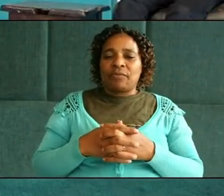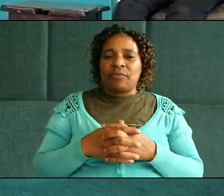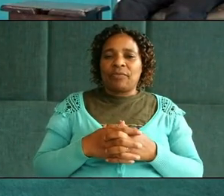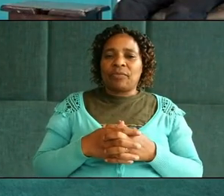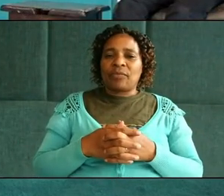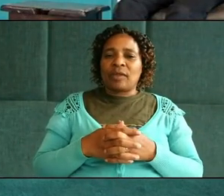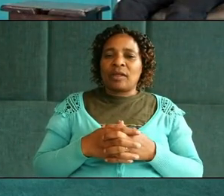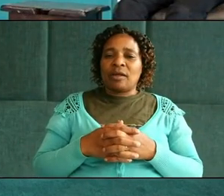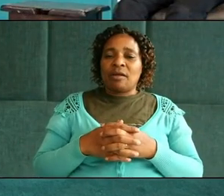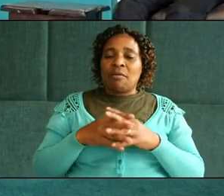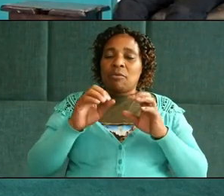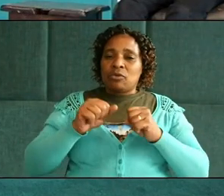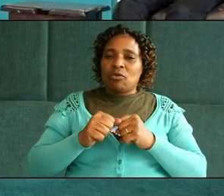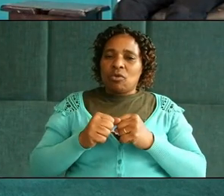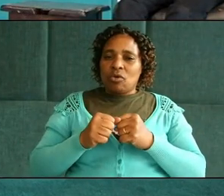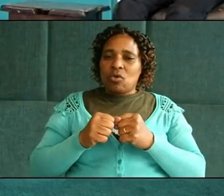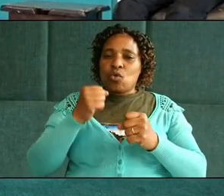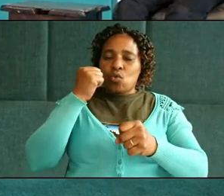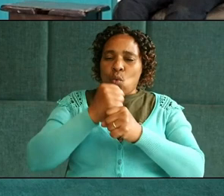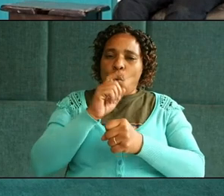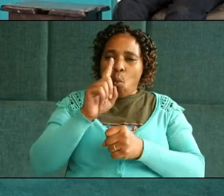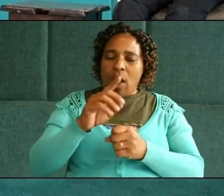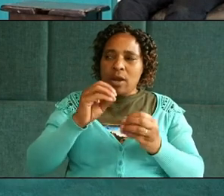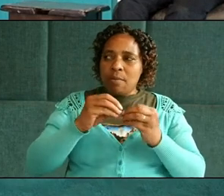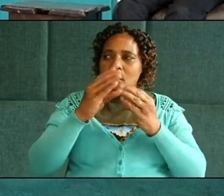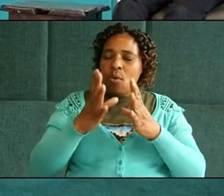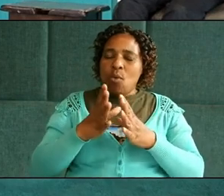So we'll skip a few, and we'll just do one more.